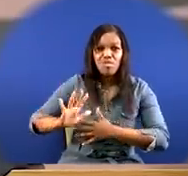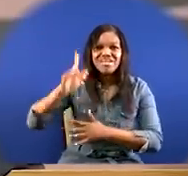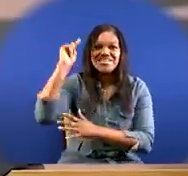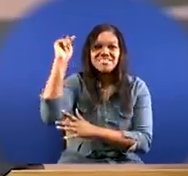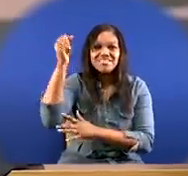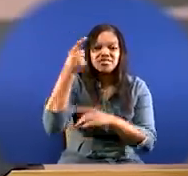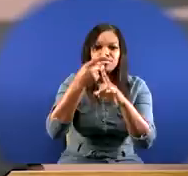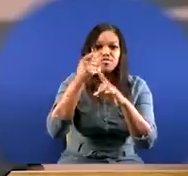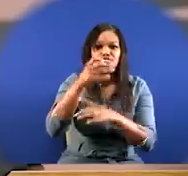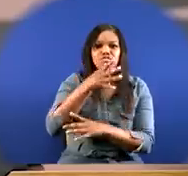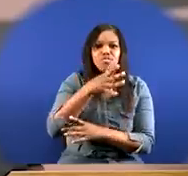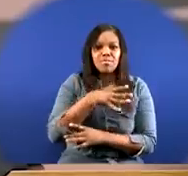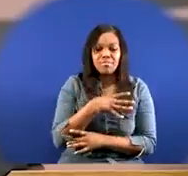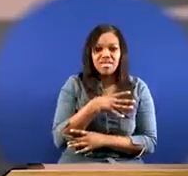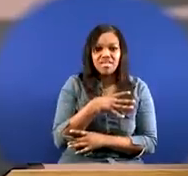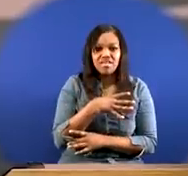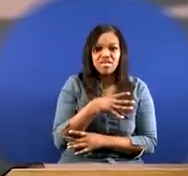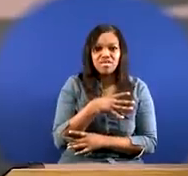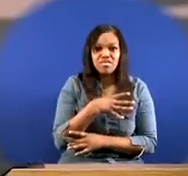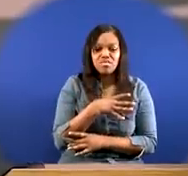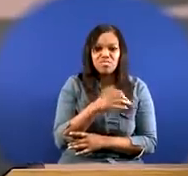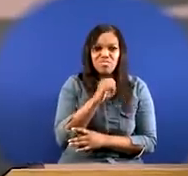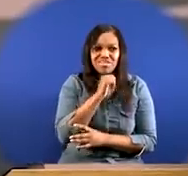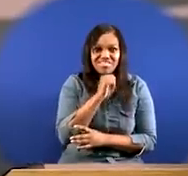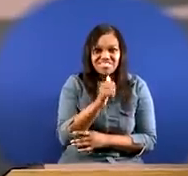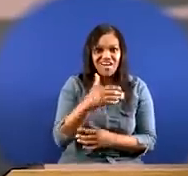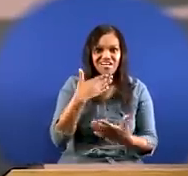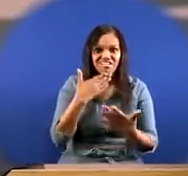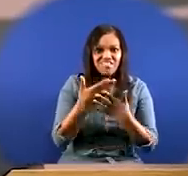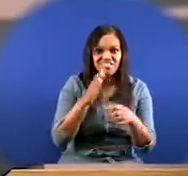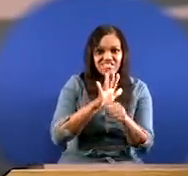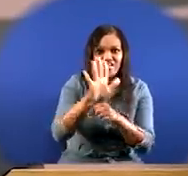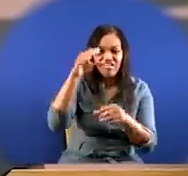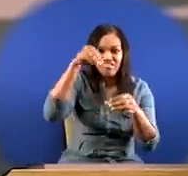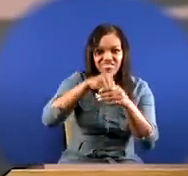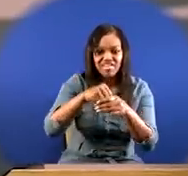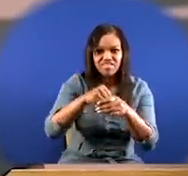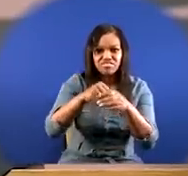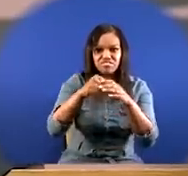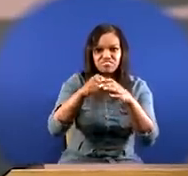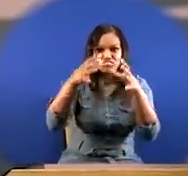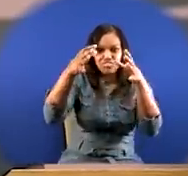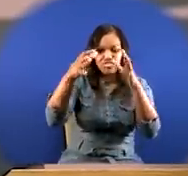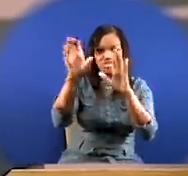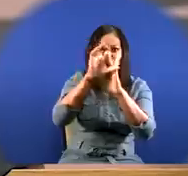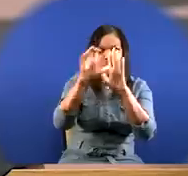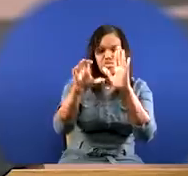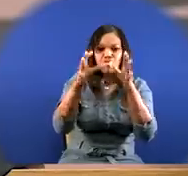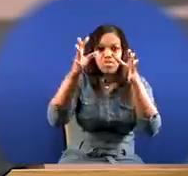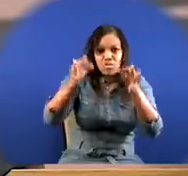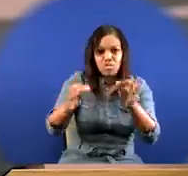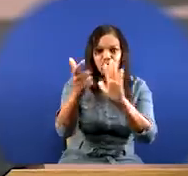women was inadmissible in a court of law.